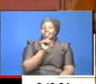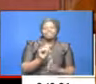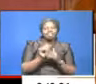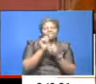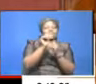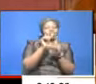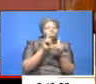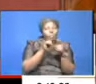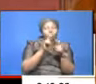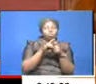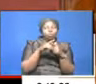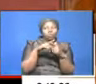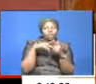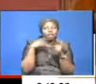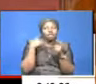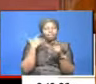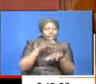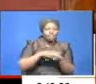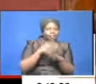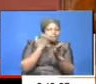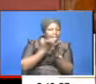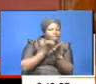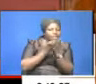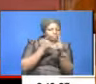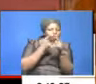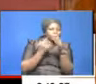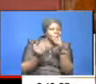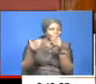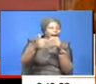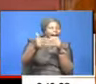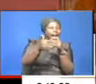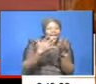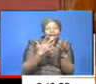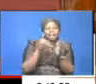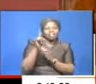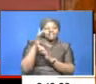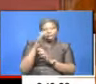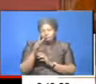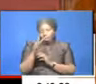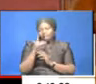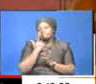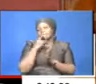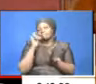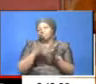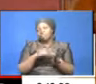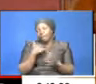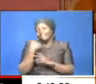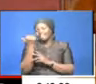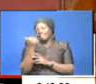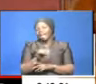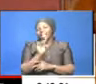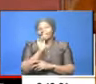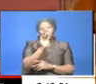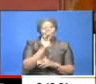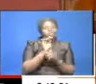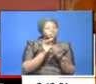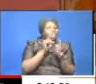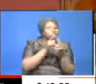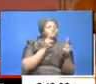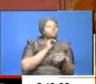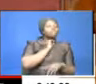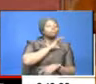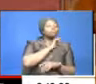evidence from the bar. Counsel contended that there was no request by the